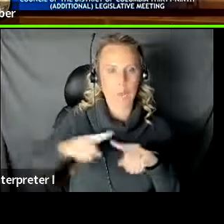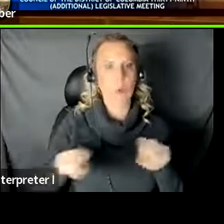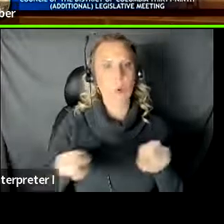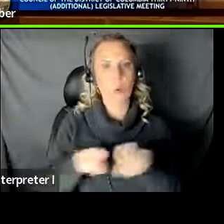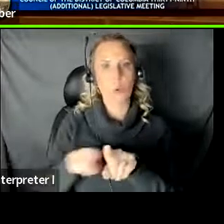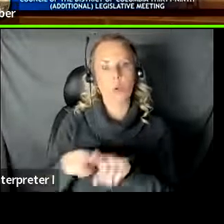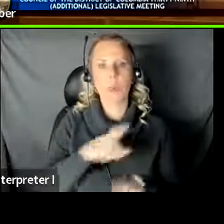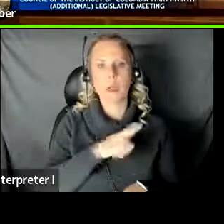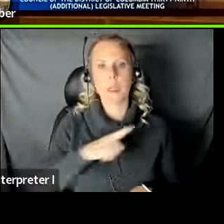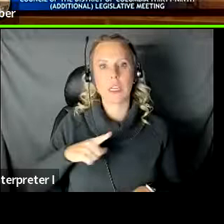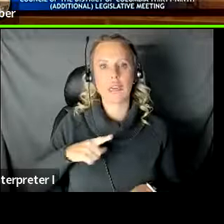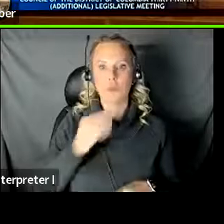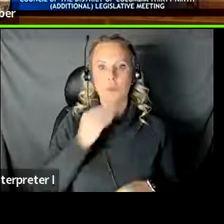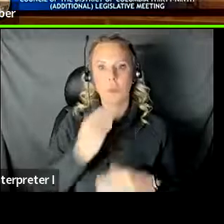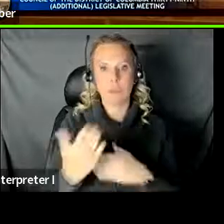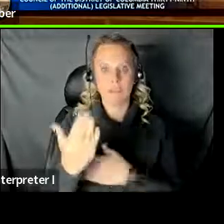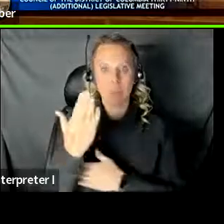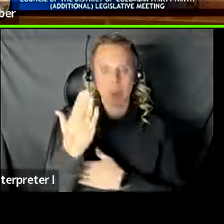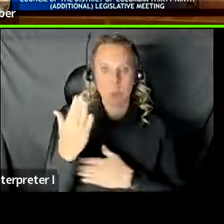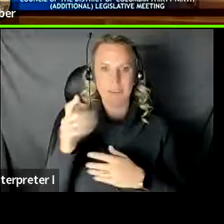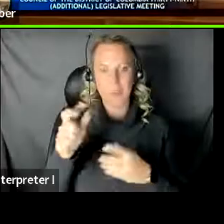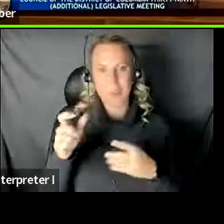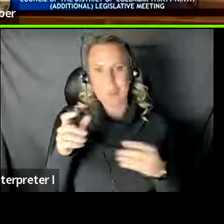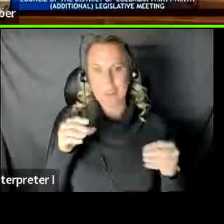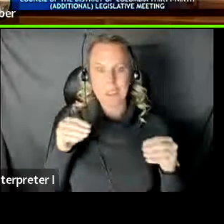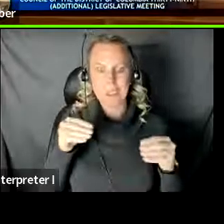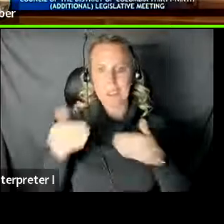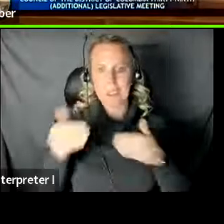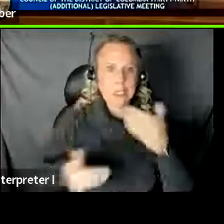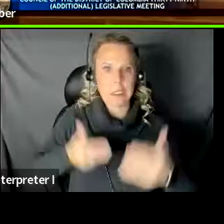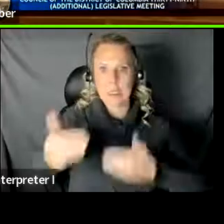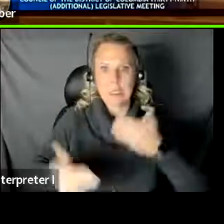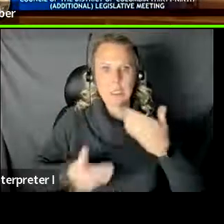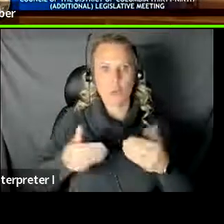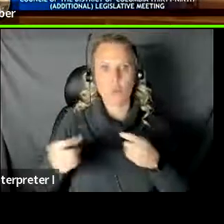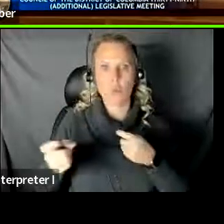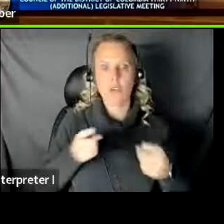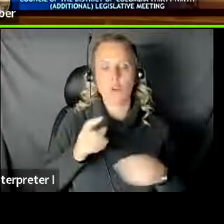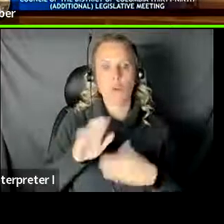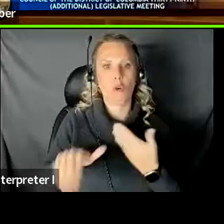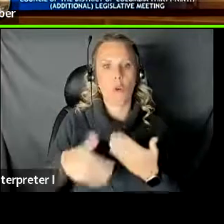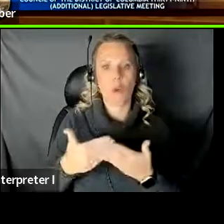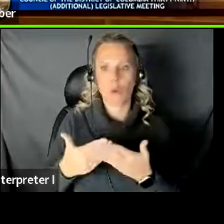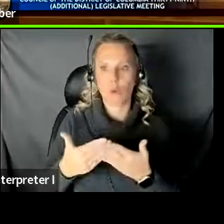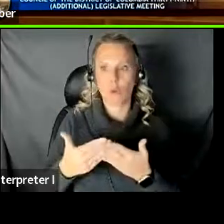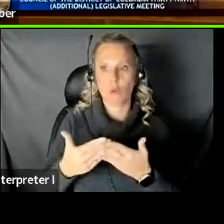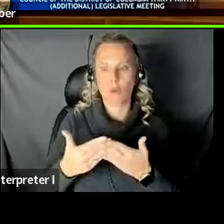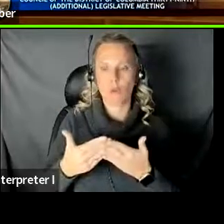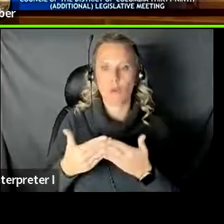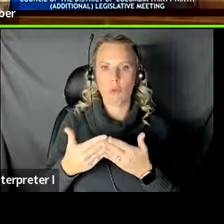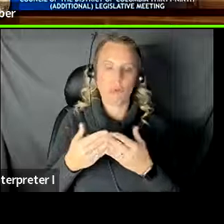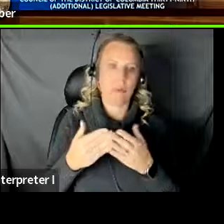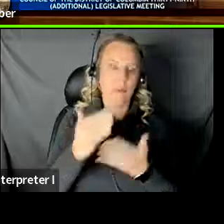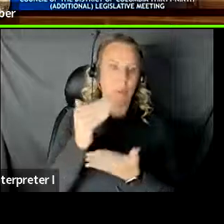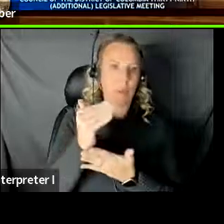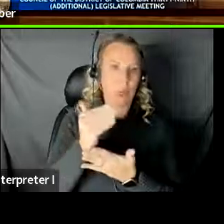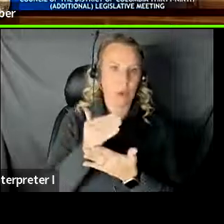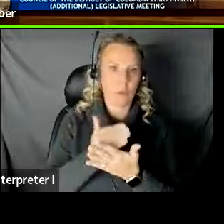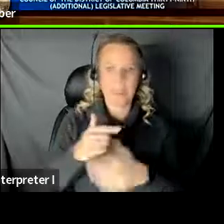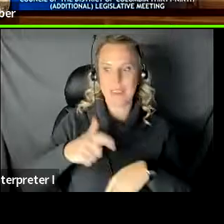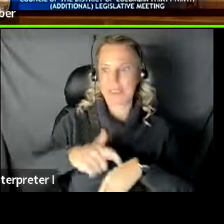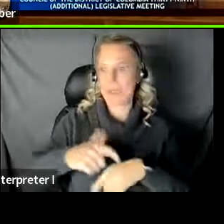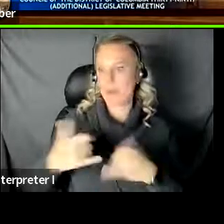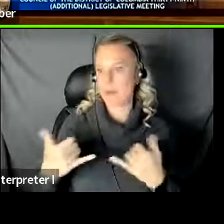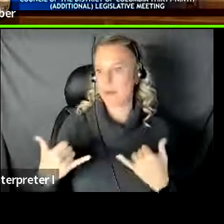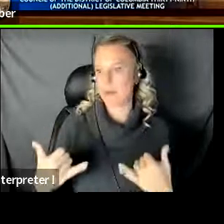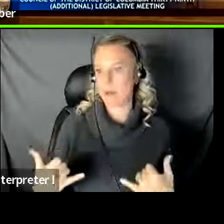be a legislative breakfast. So we'll have to sort of move along to handle all the measures.